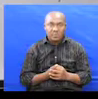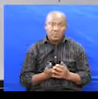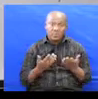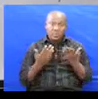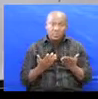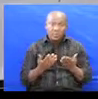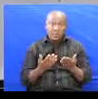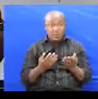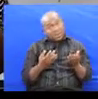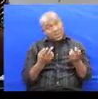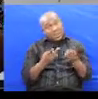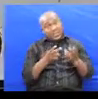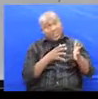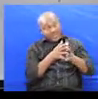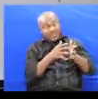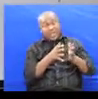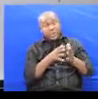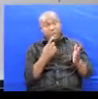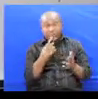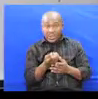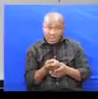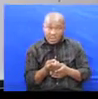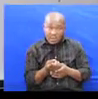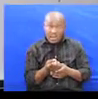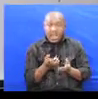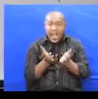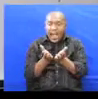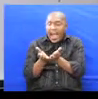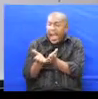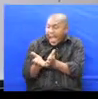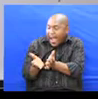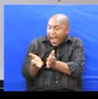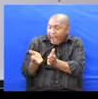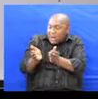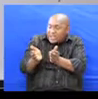As per definition, it is the amount of a solute,